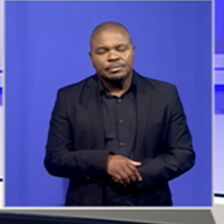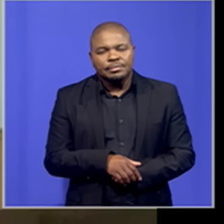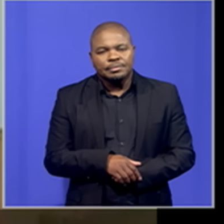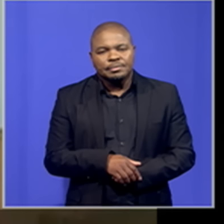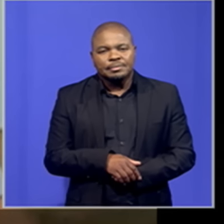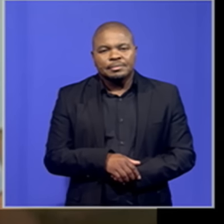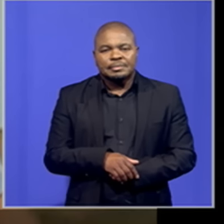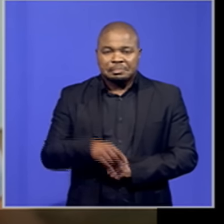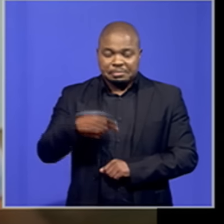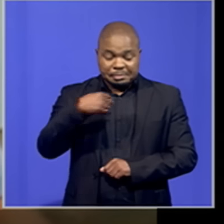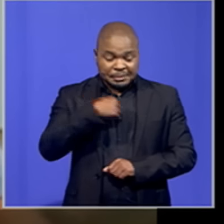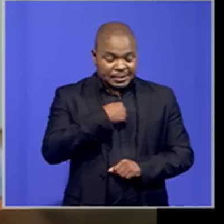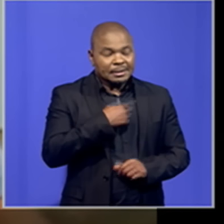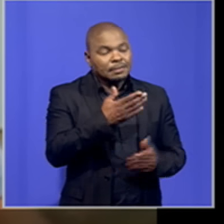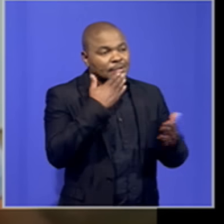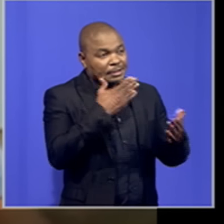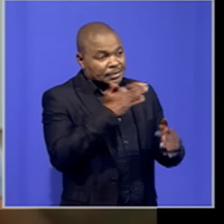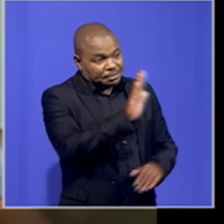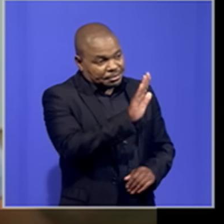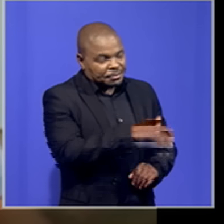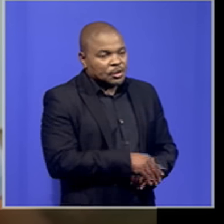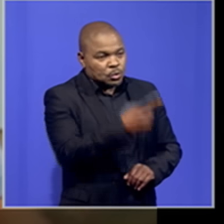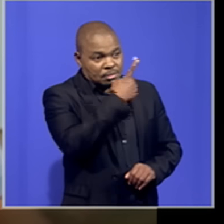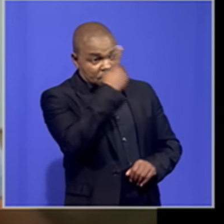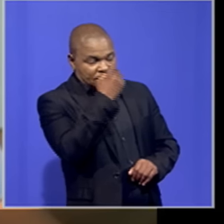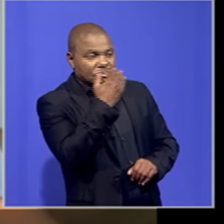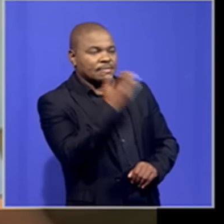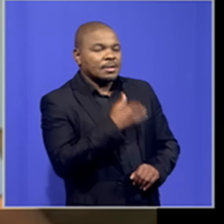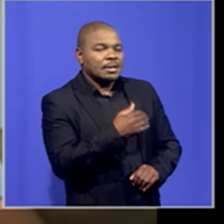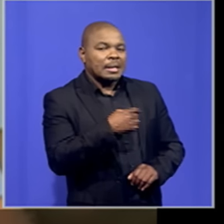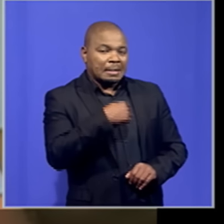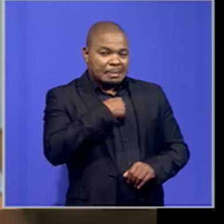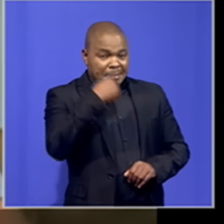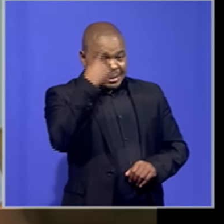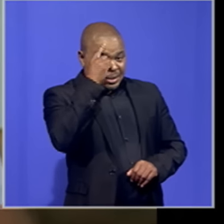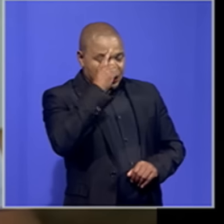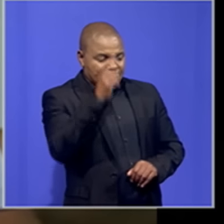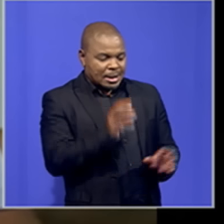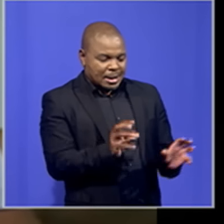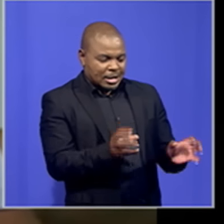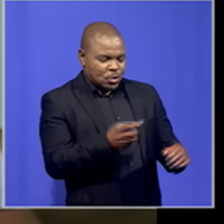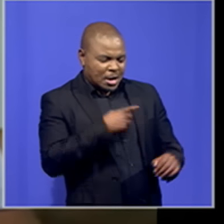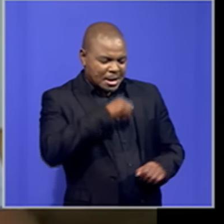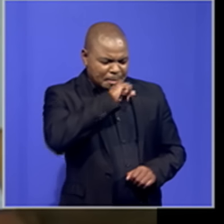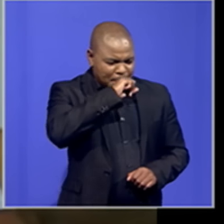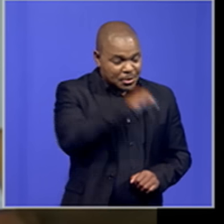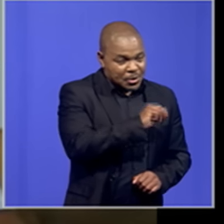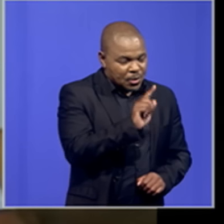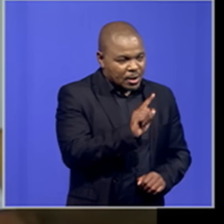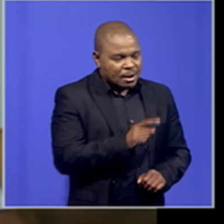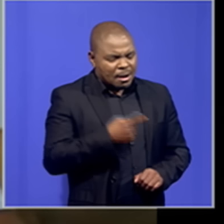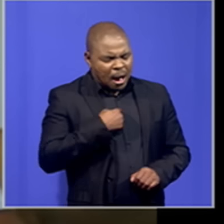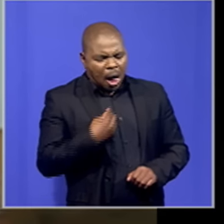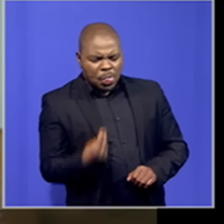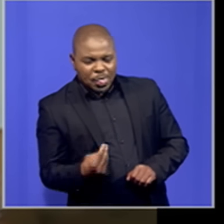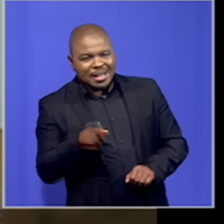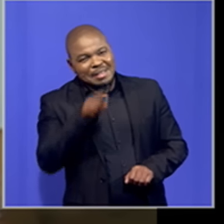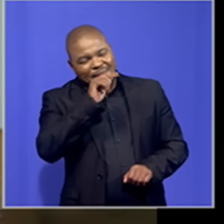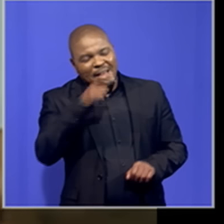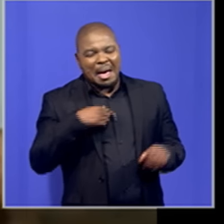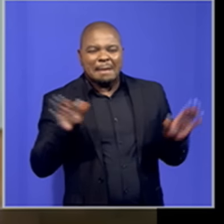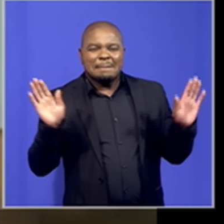Ke nagana gore ke a lebogela potso eo. Ke nagana gore lerato la radio le simolotse ha motho sa ntse le monnyane ke go phapha